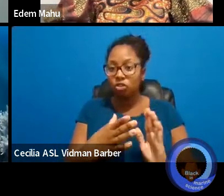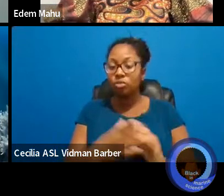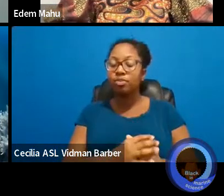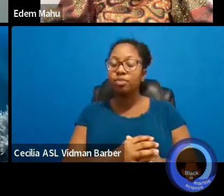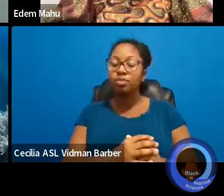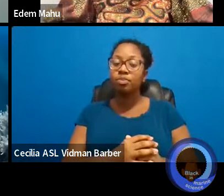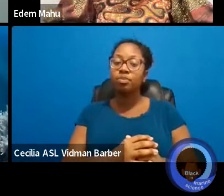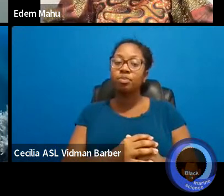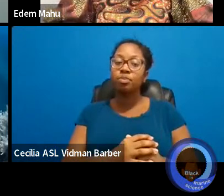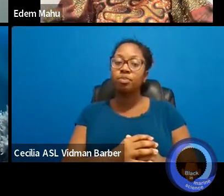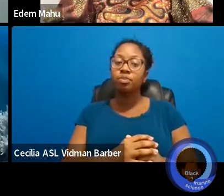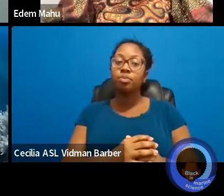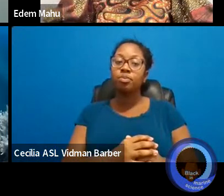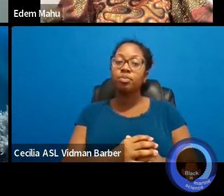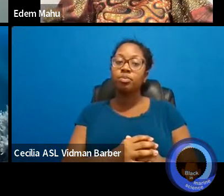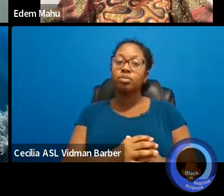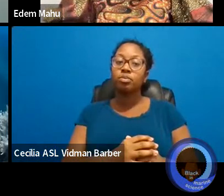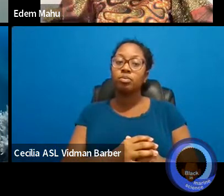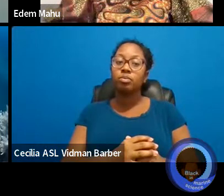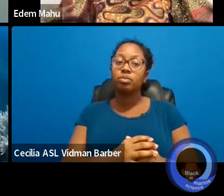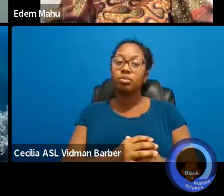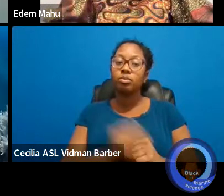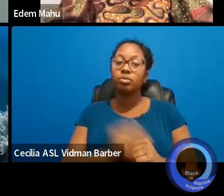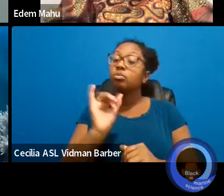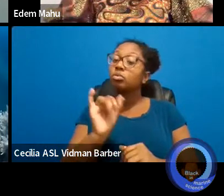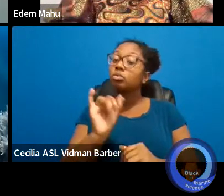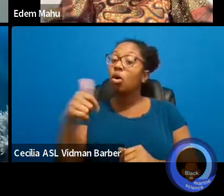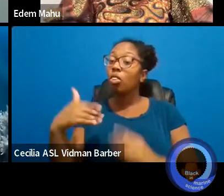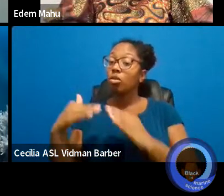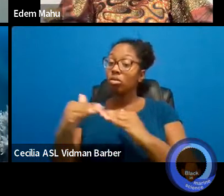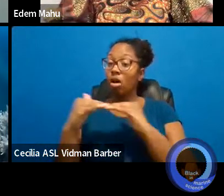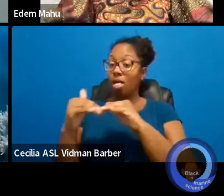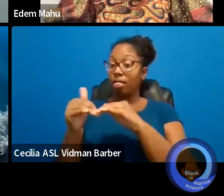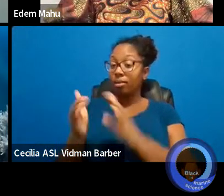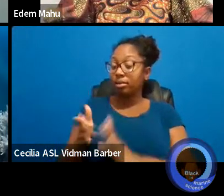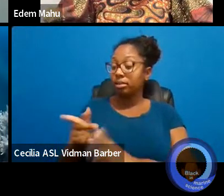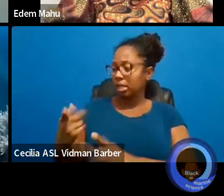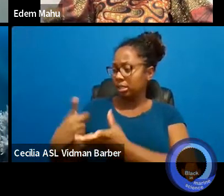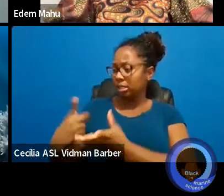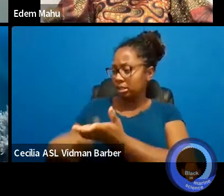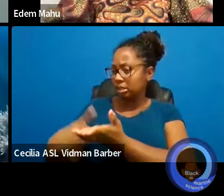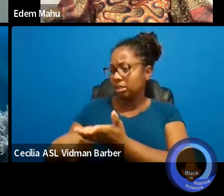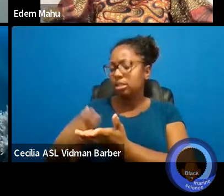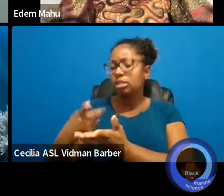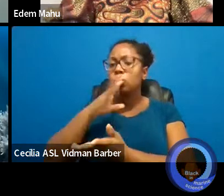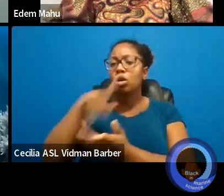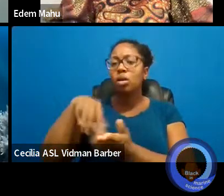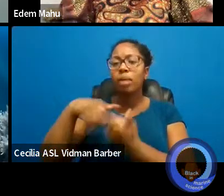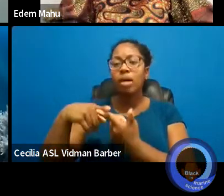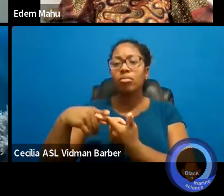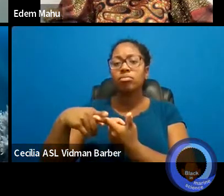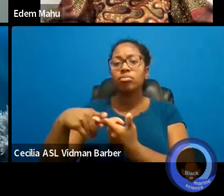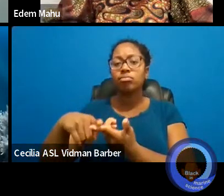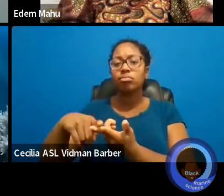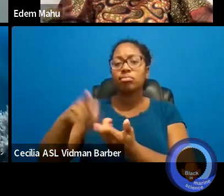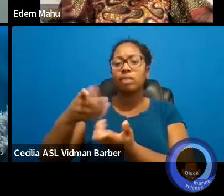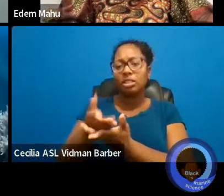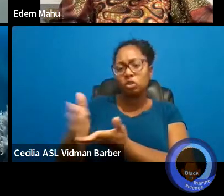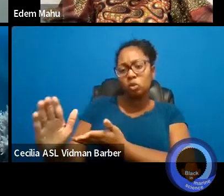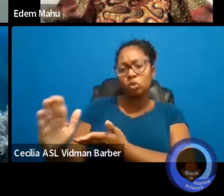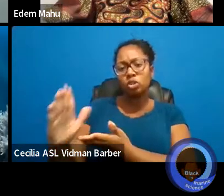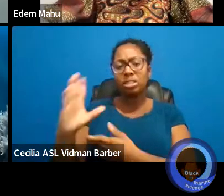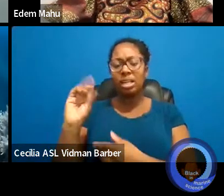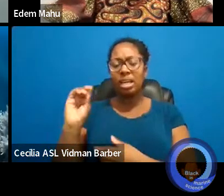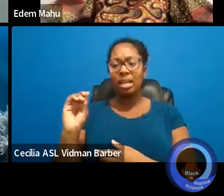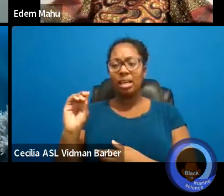And also, I've had colleagues talk to me about exclusion, and also being discriminated